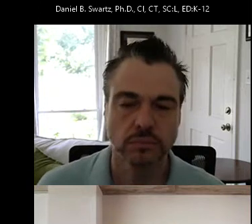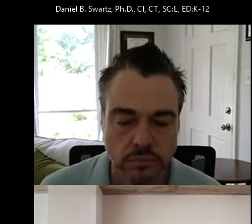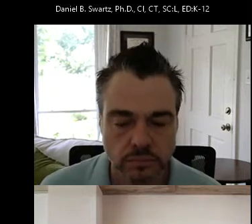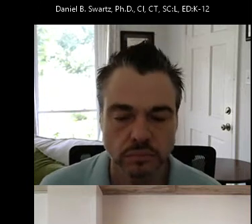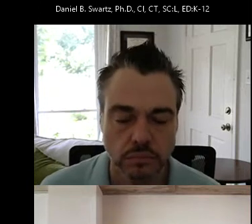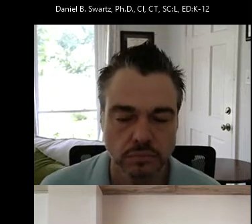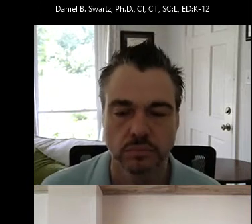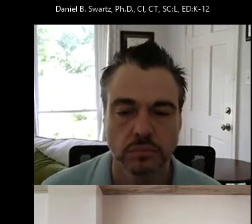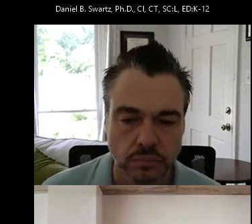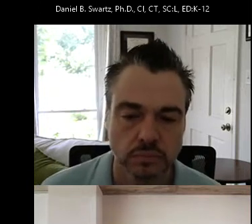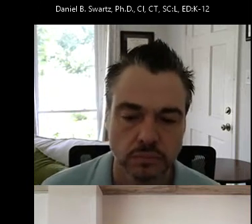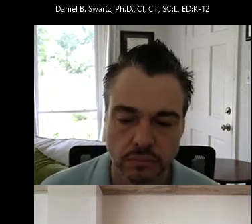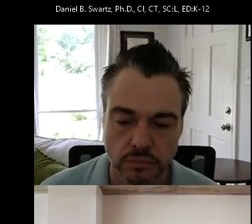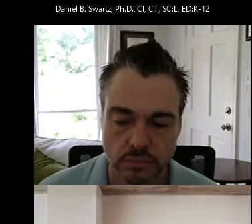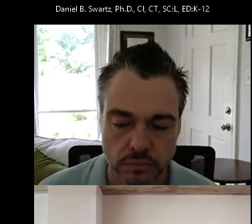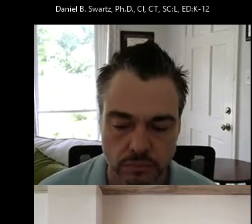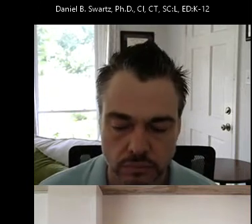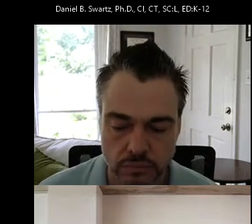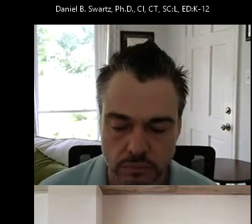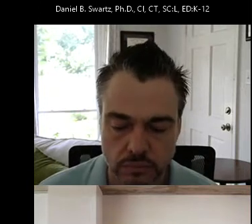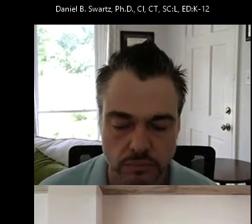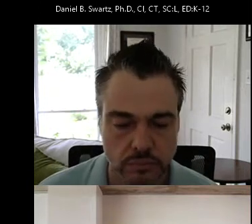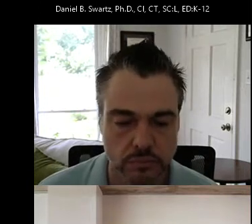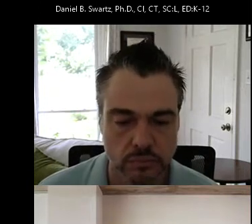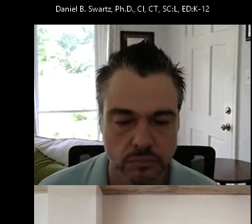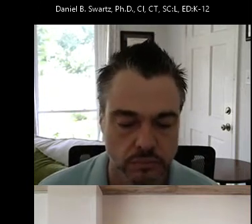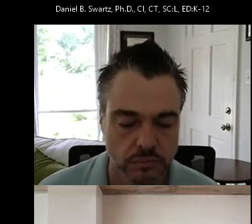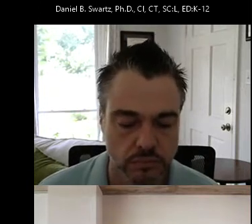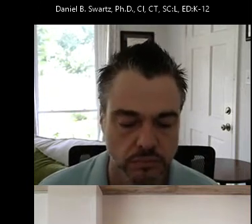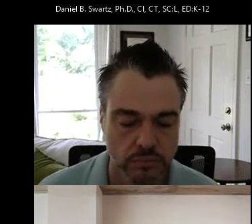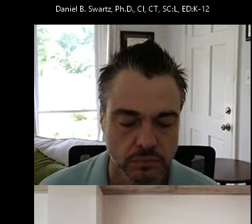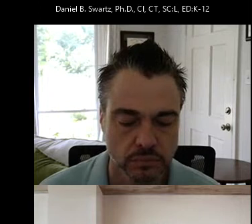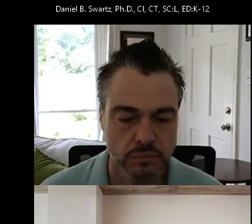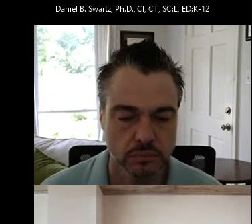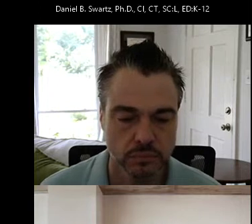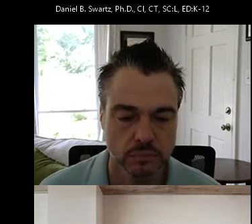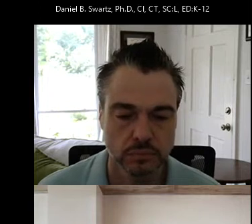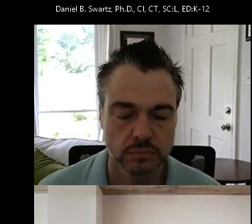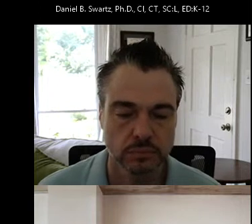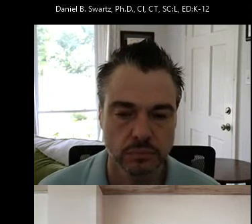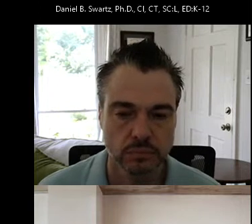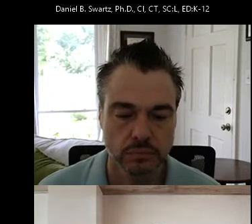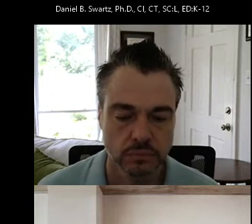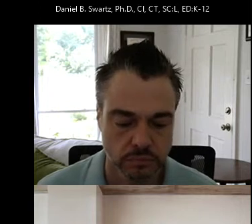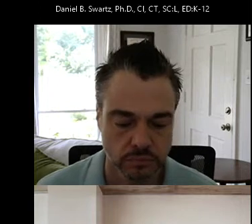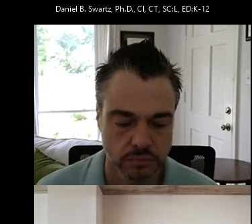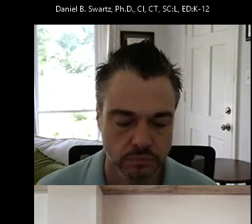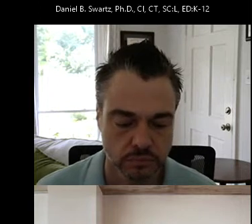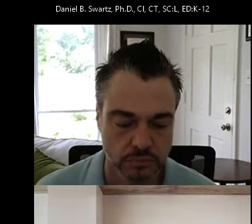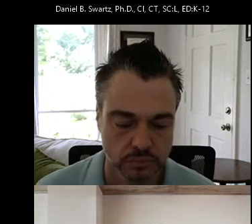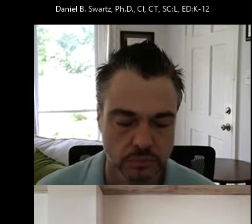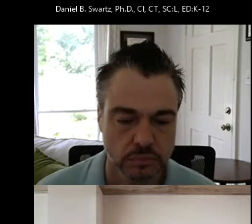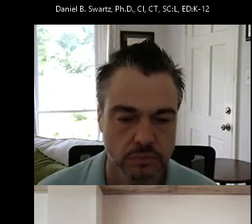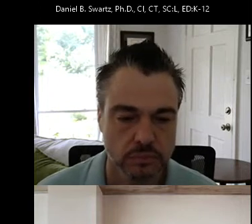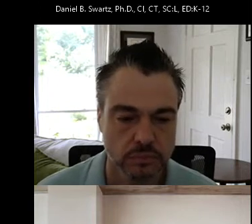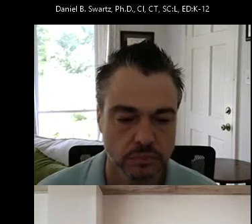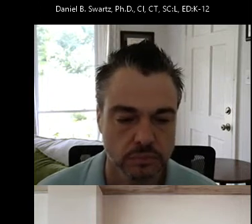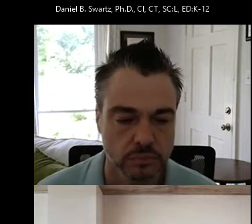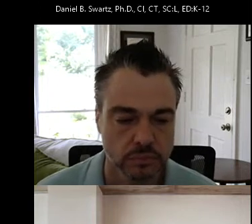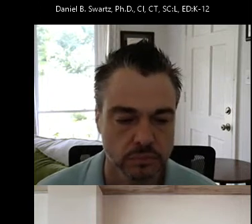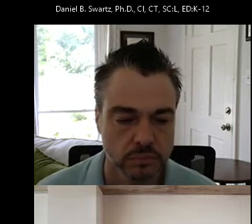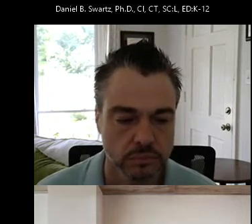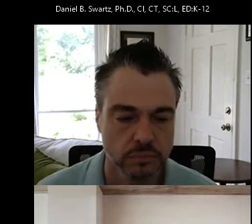into the evening, weekends, that the time collection tool needs to reflect that. And so